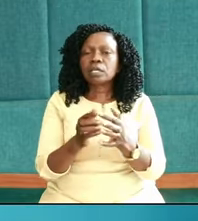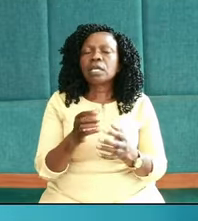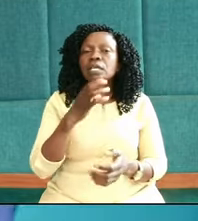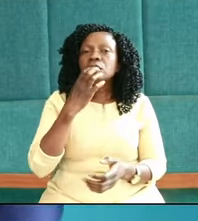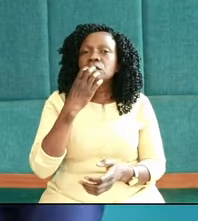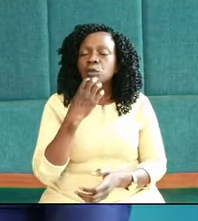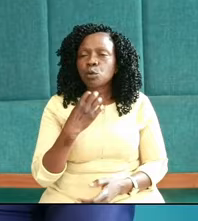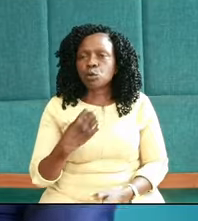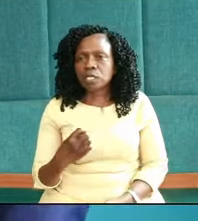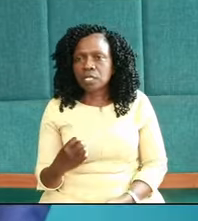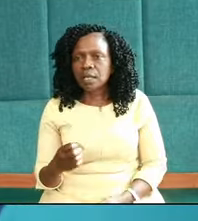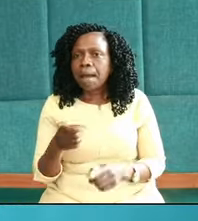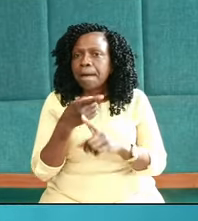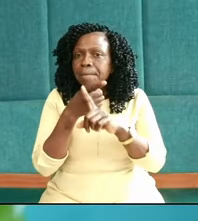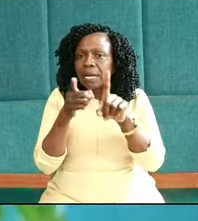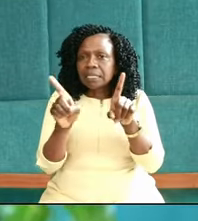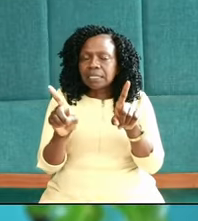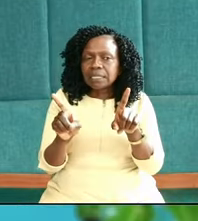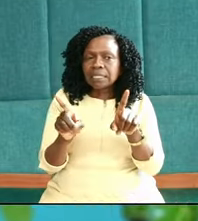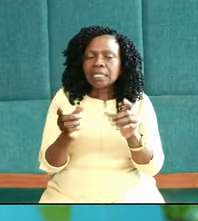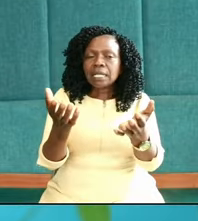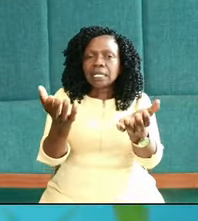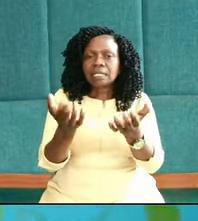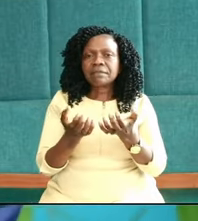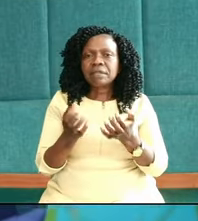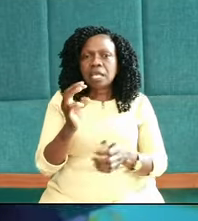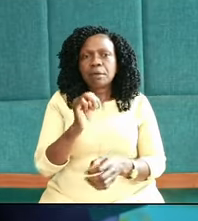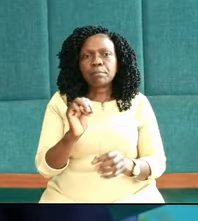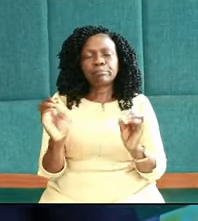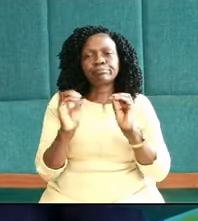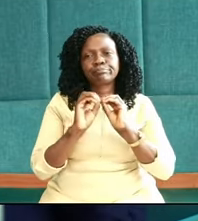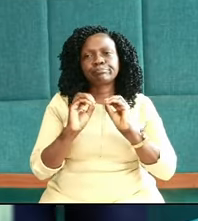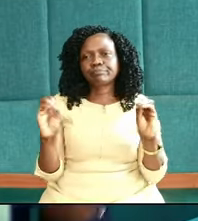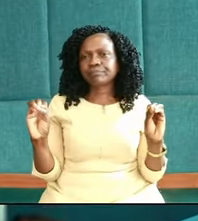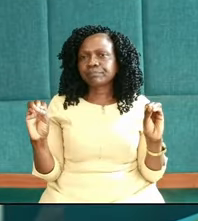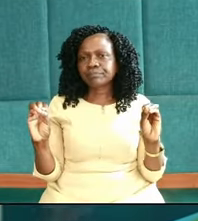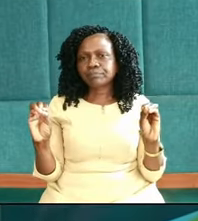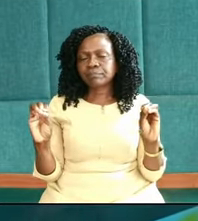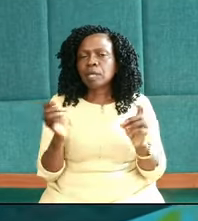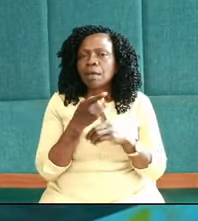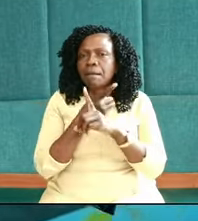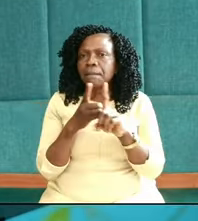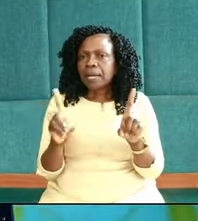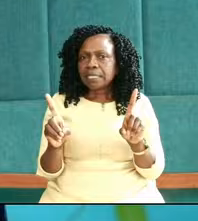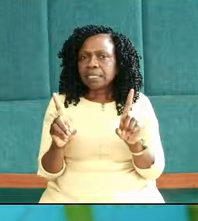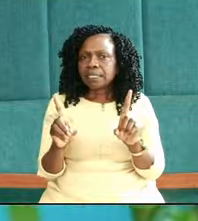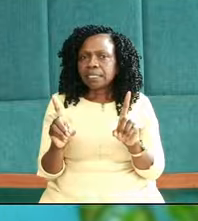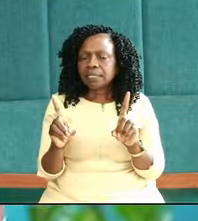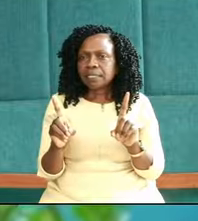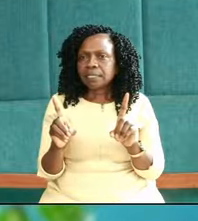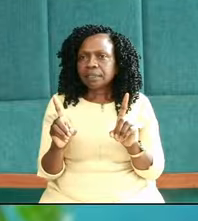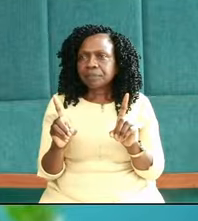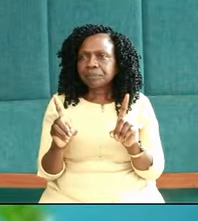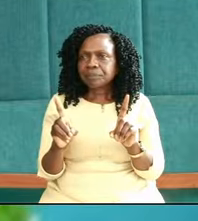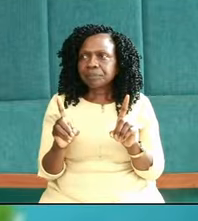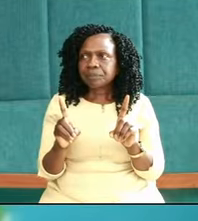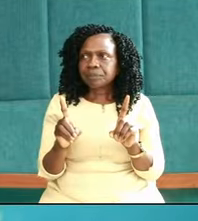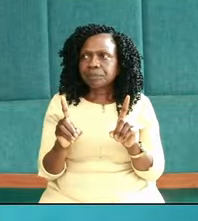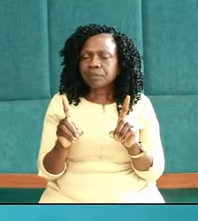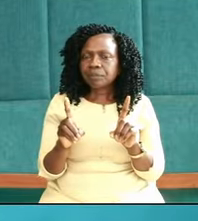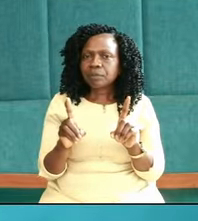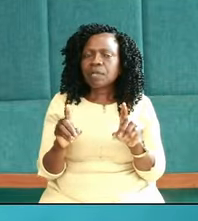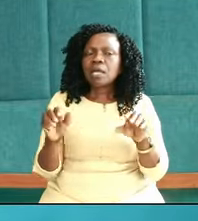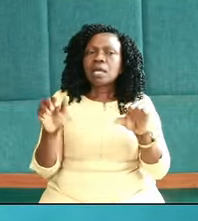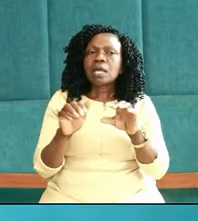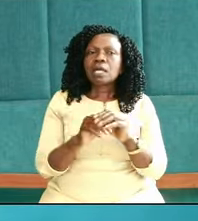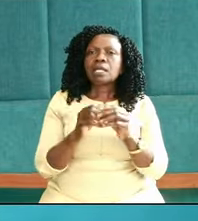Jews. But they did not receive him. But even though the multitude